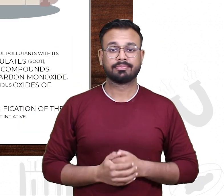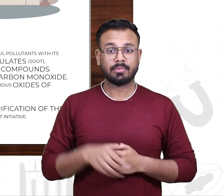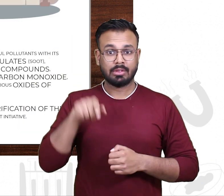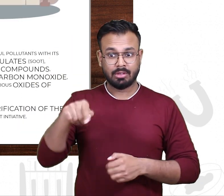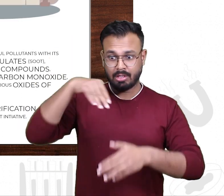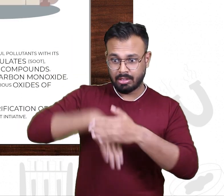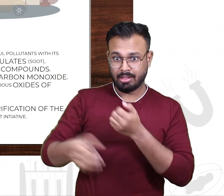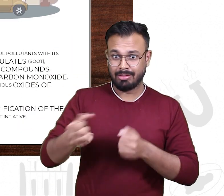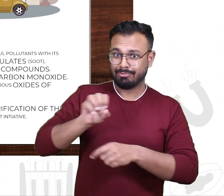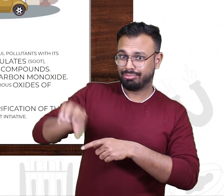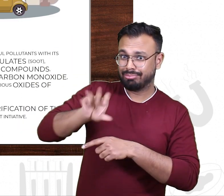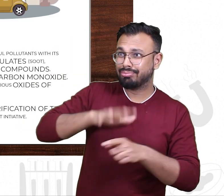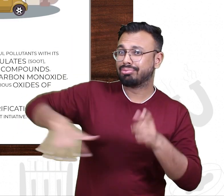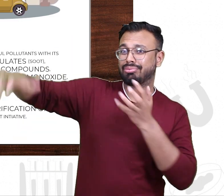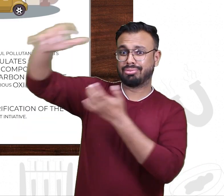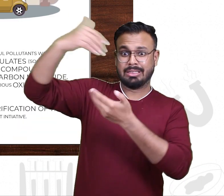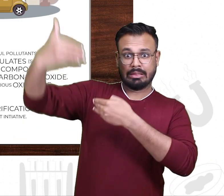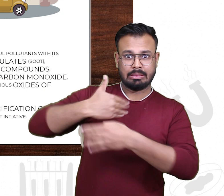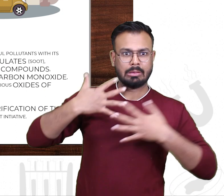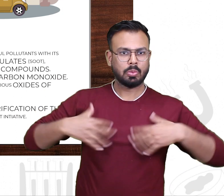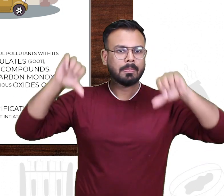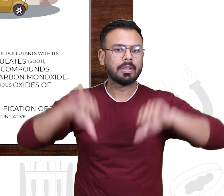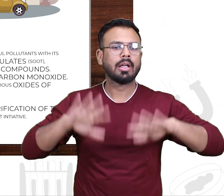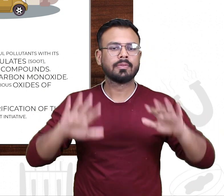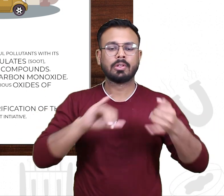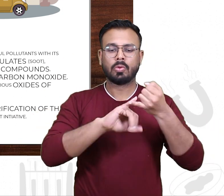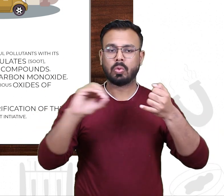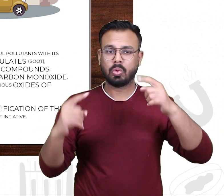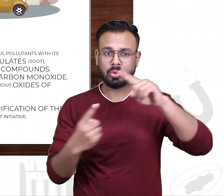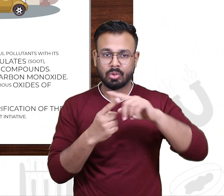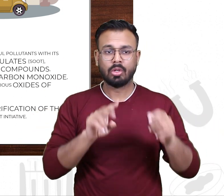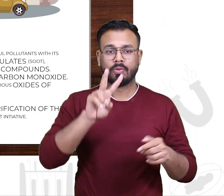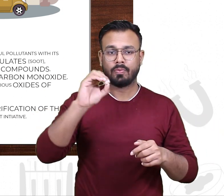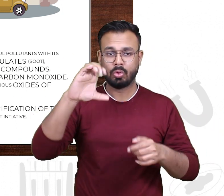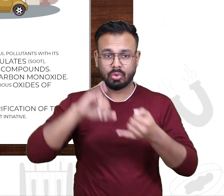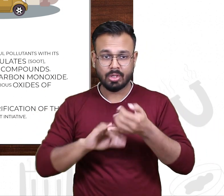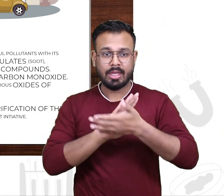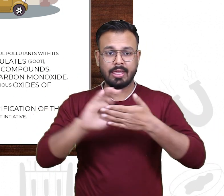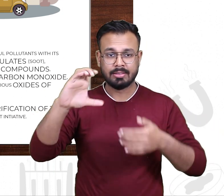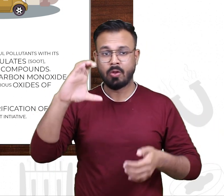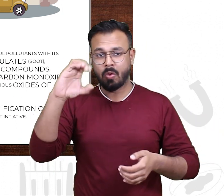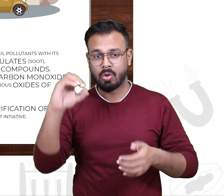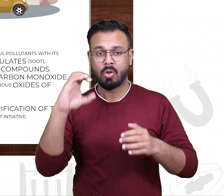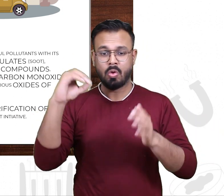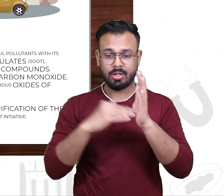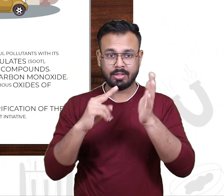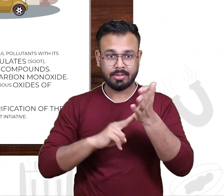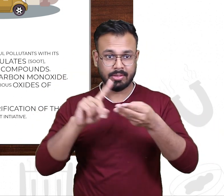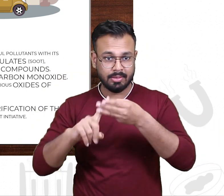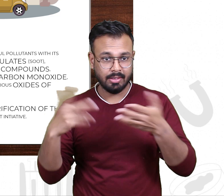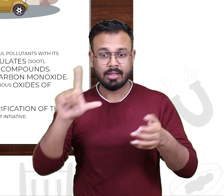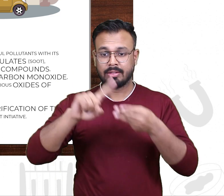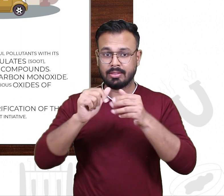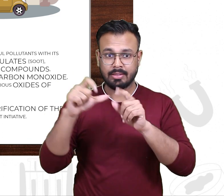its tailpipes, such as particulates, soot, volatile organic compounds, hydrocarbons, carbon monoxide,